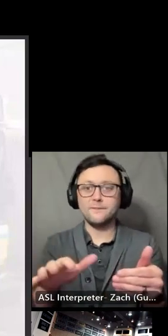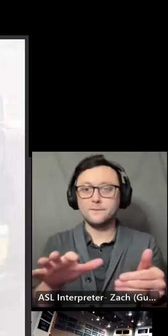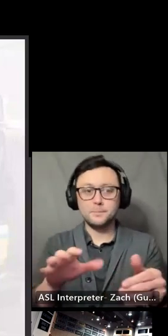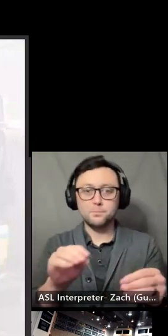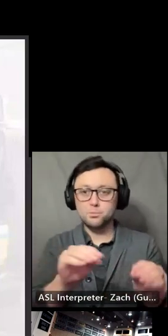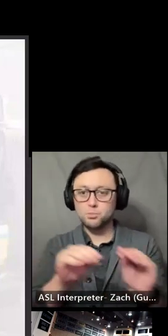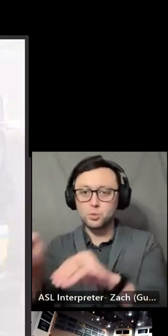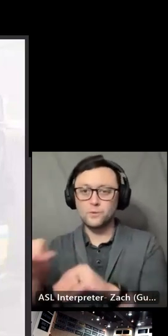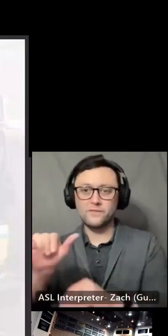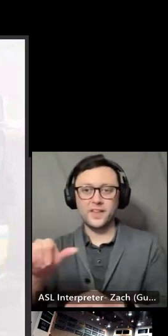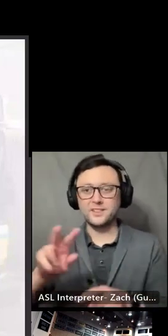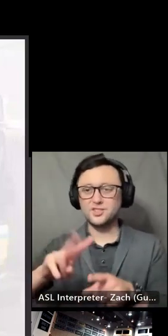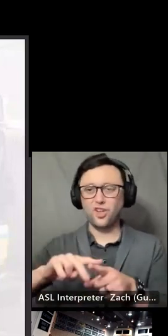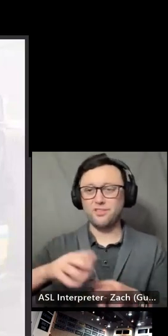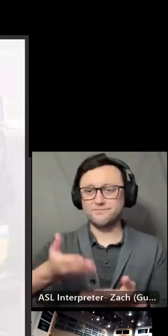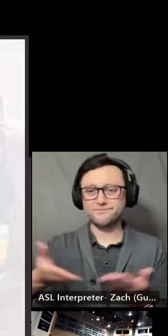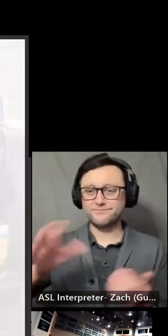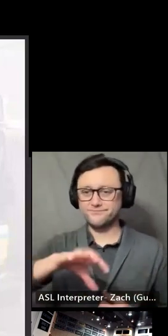Thank you.